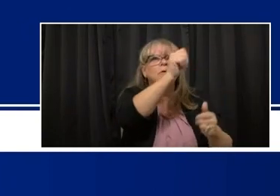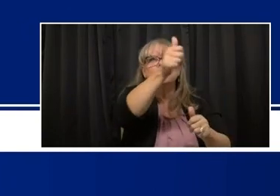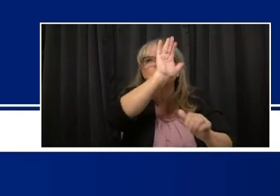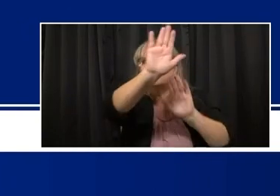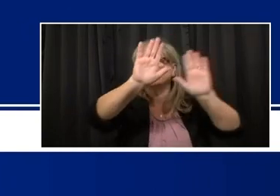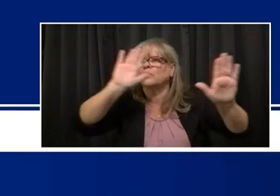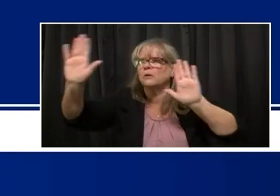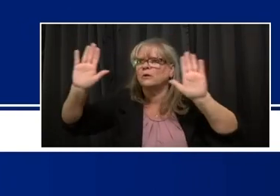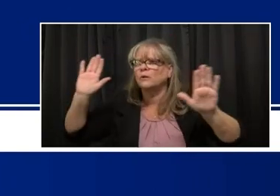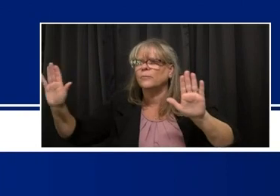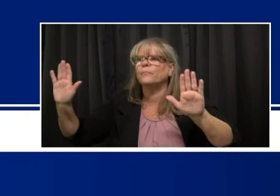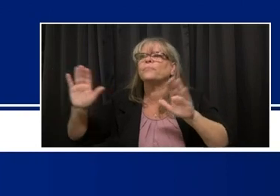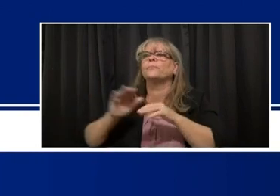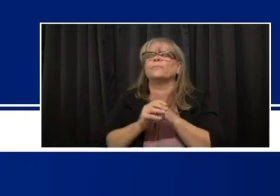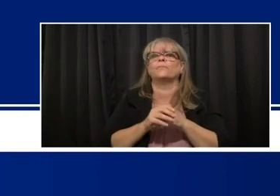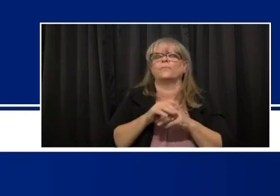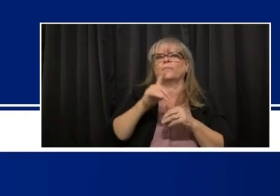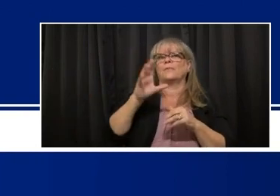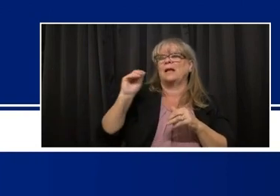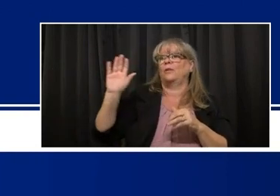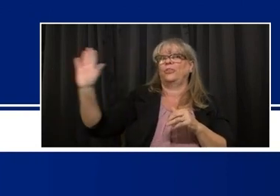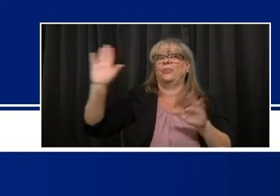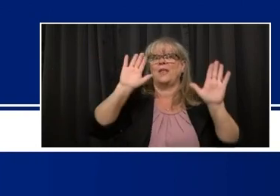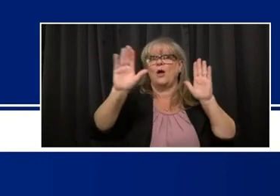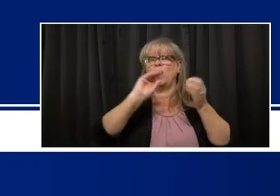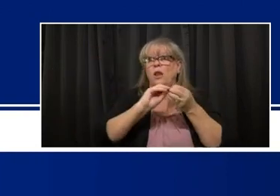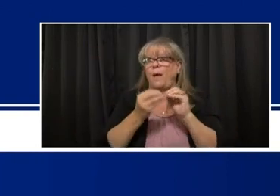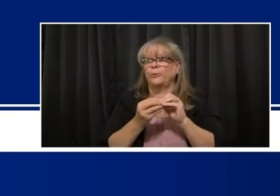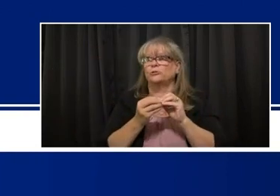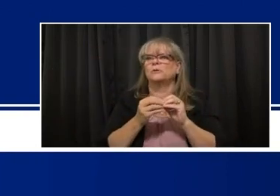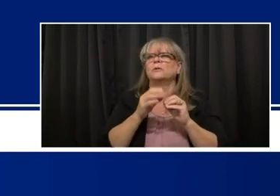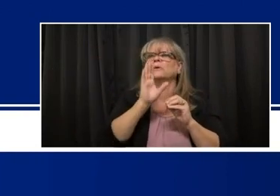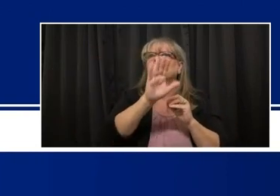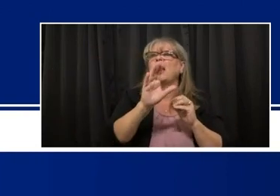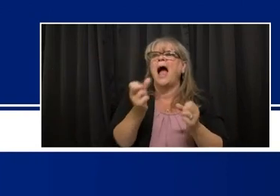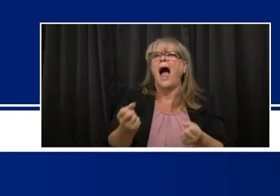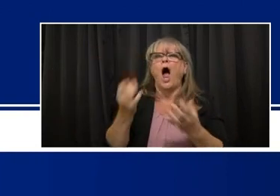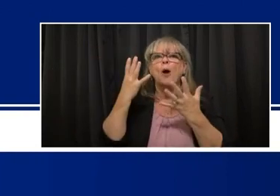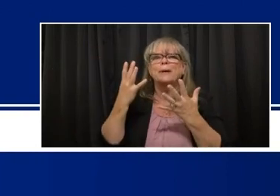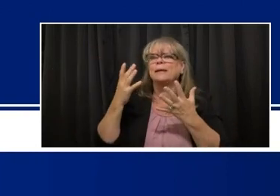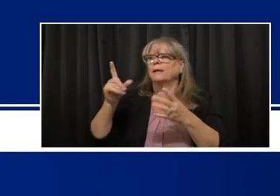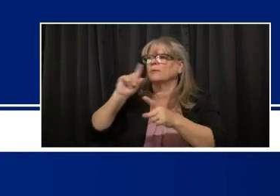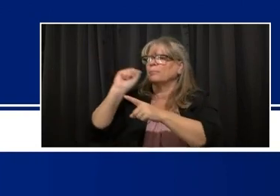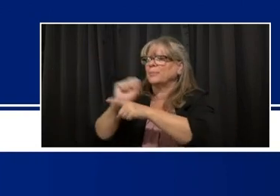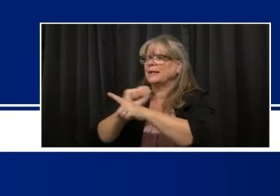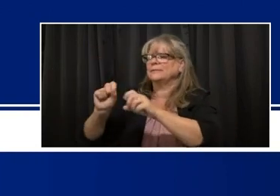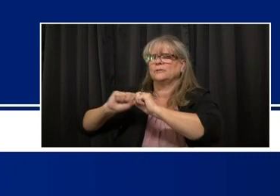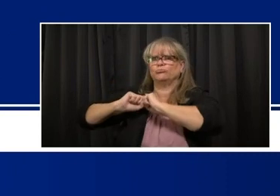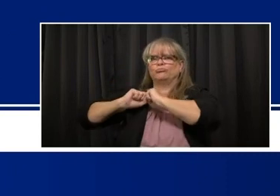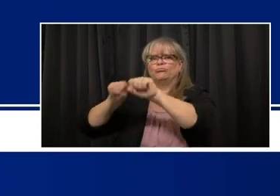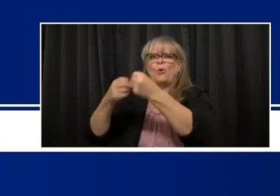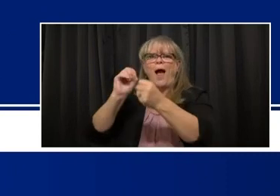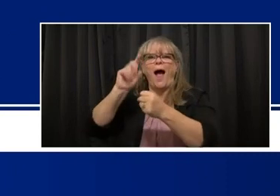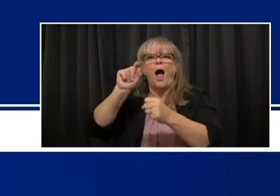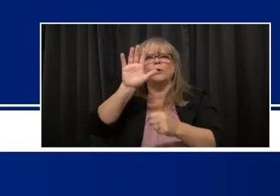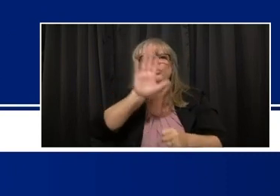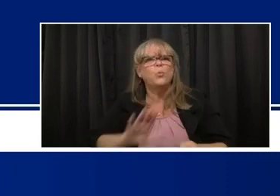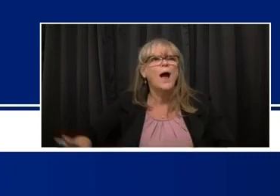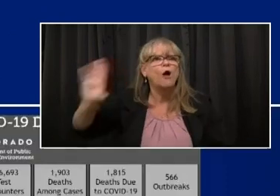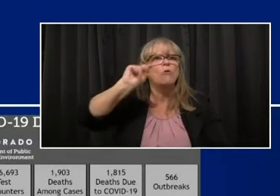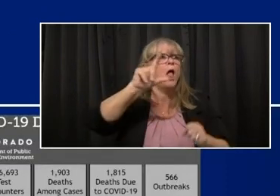outbreaks, demographics associated with outbreaks, where those outbreaks are occurring, lots of information around outbreaks. Next